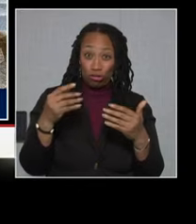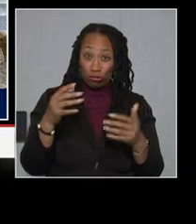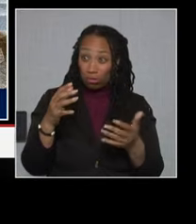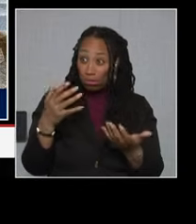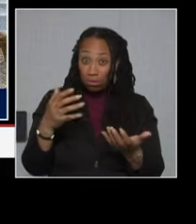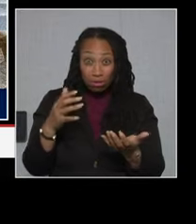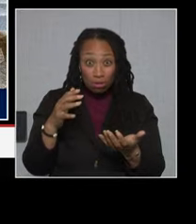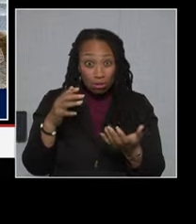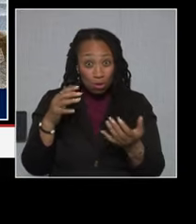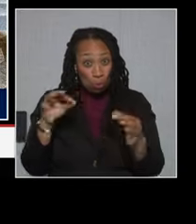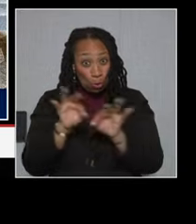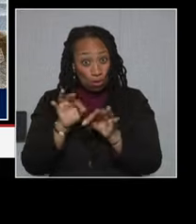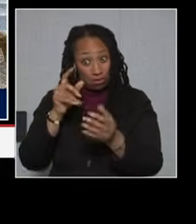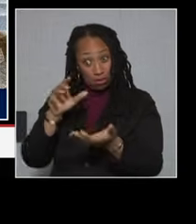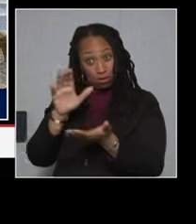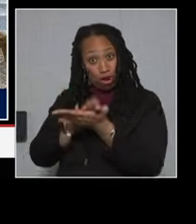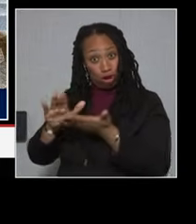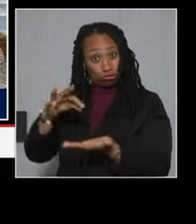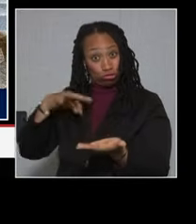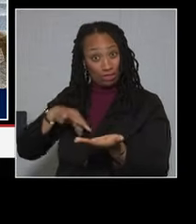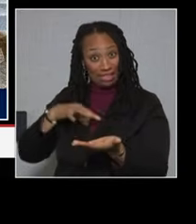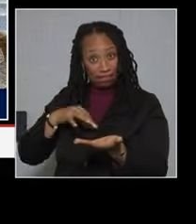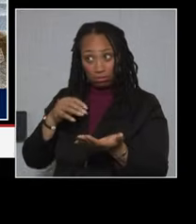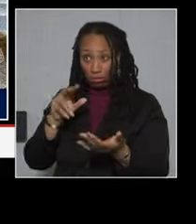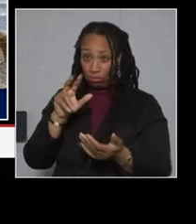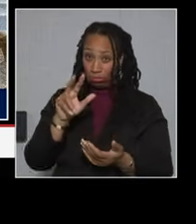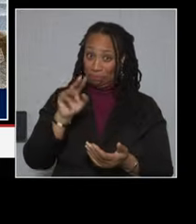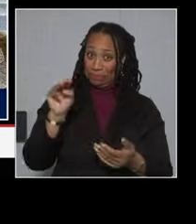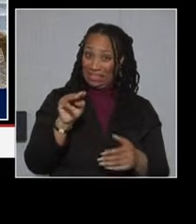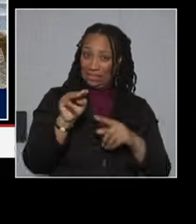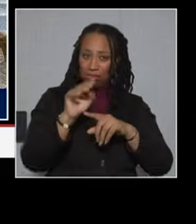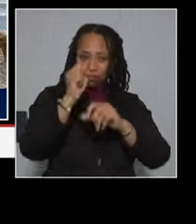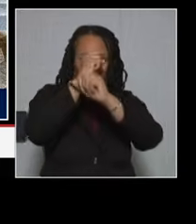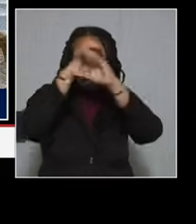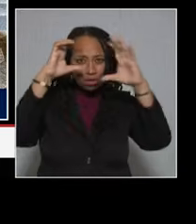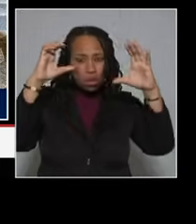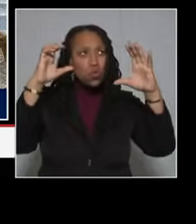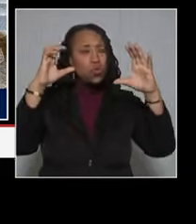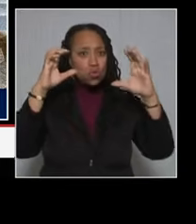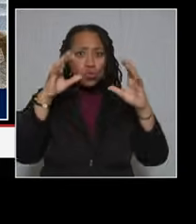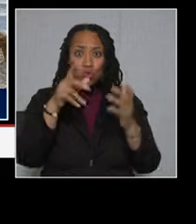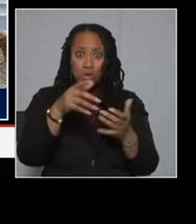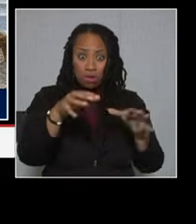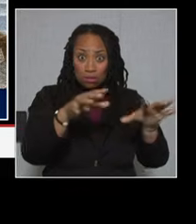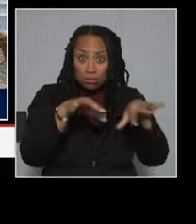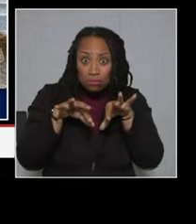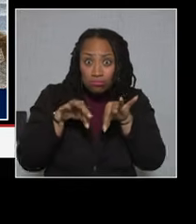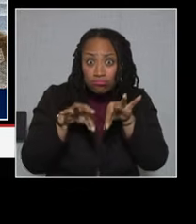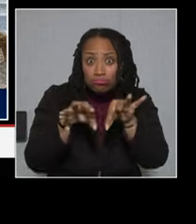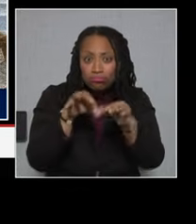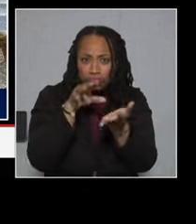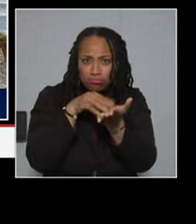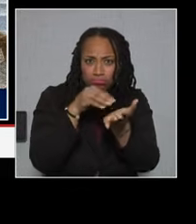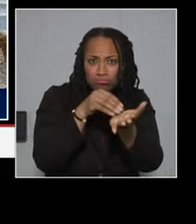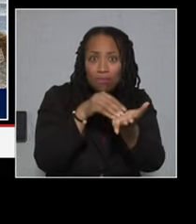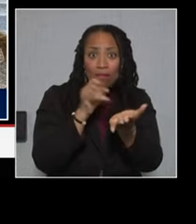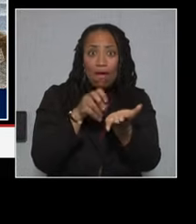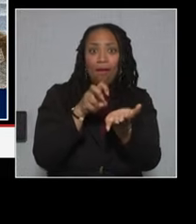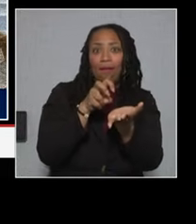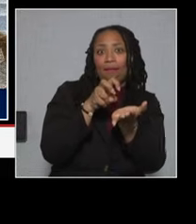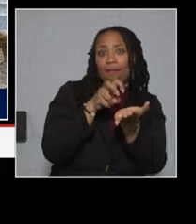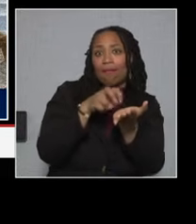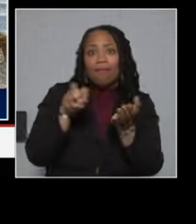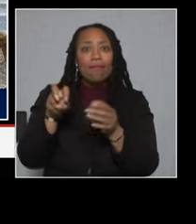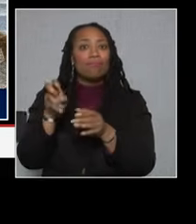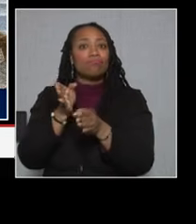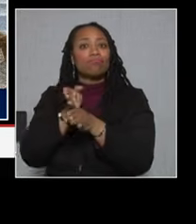getting credentialed in a way that will help ensure they get access to this wonderful economic activity that the mayor and deputy